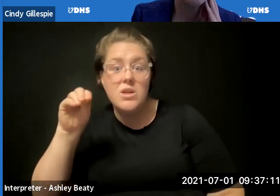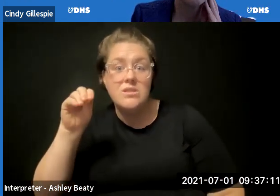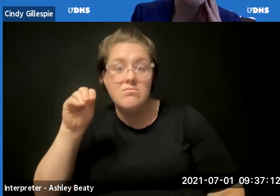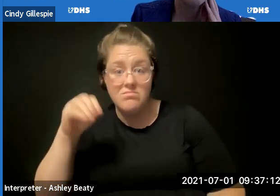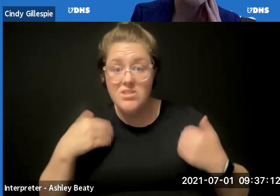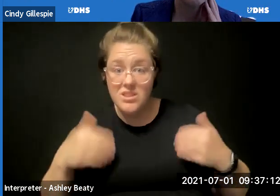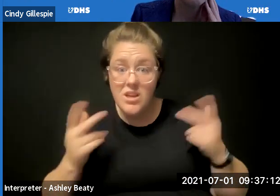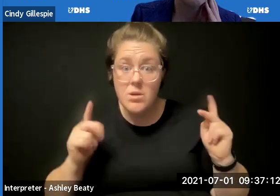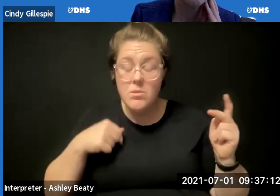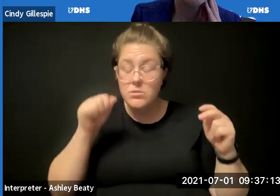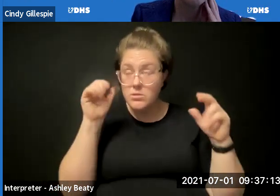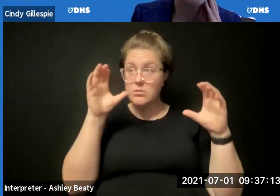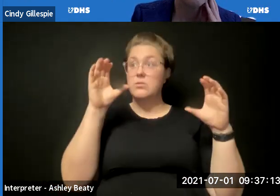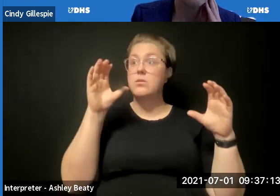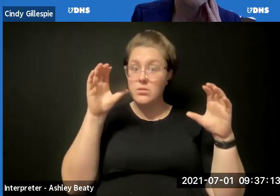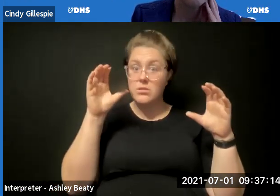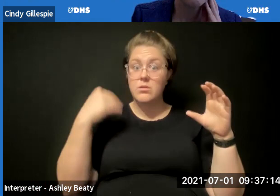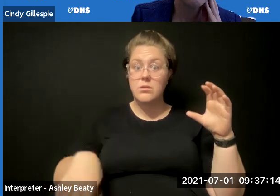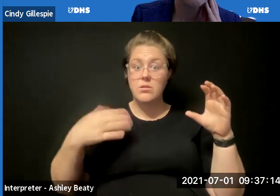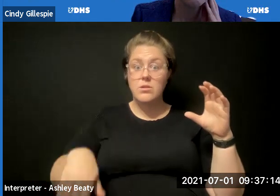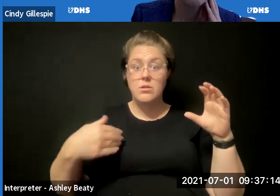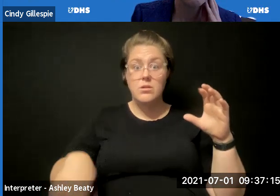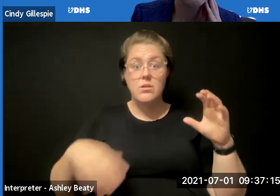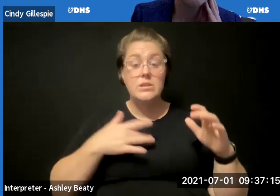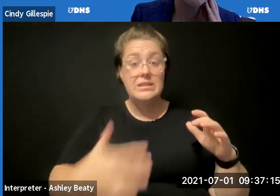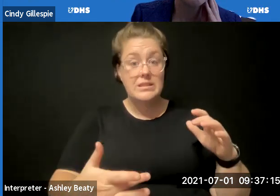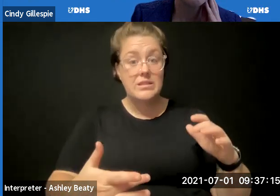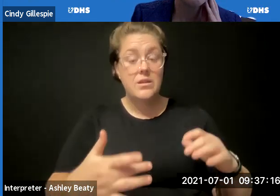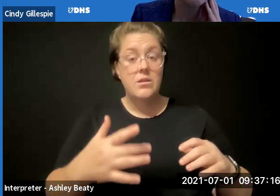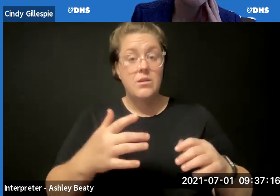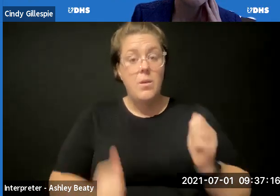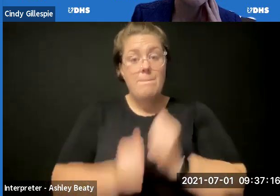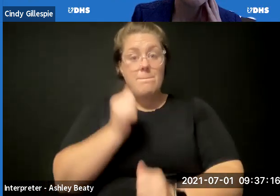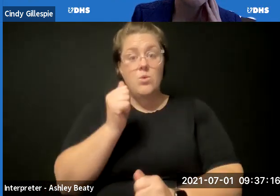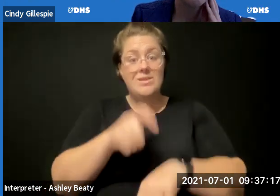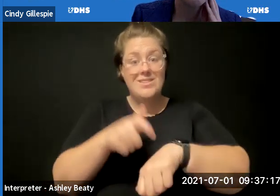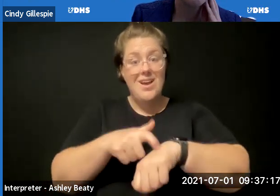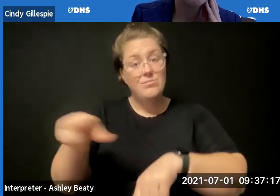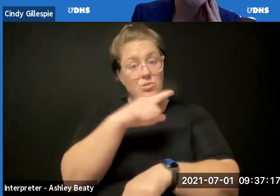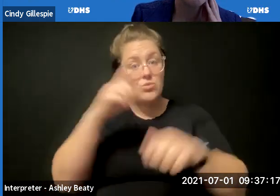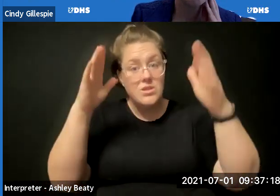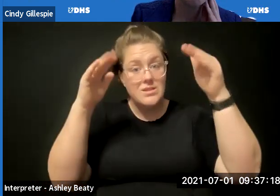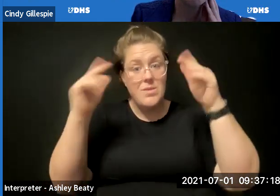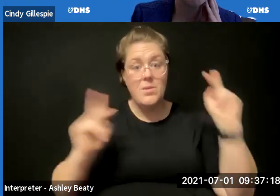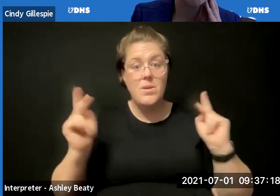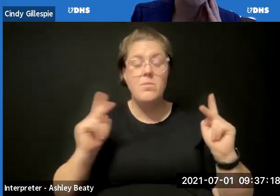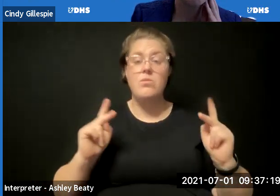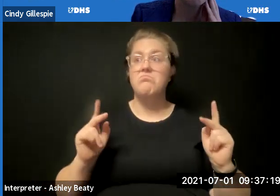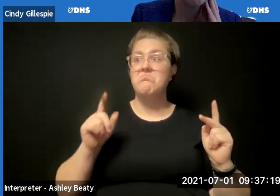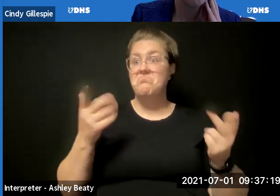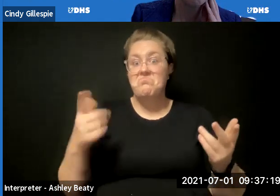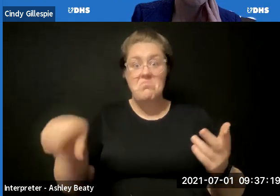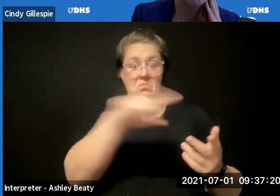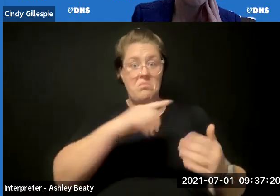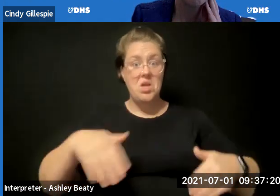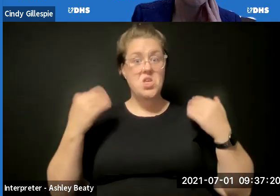of eye-opening to see that, because you would generally, or in most cases like this, you would expect an individual who was young and healthy like